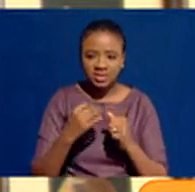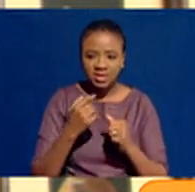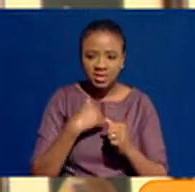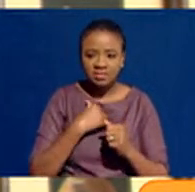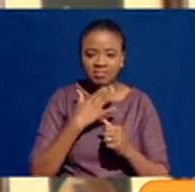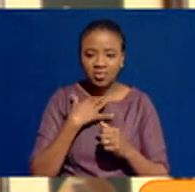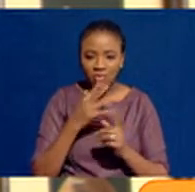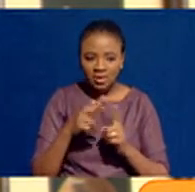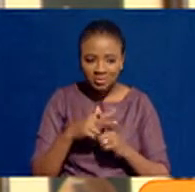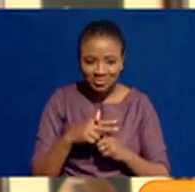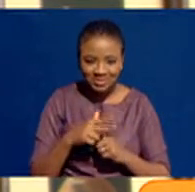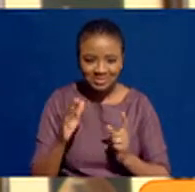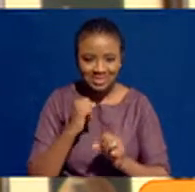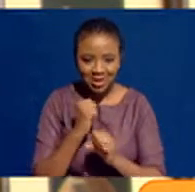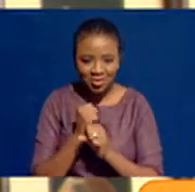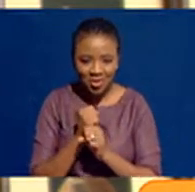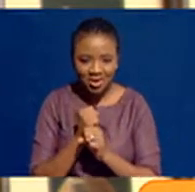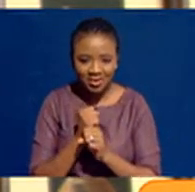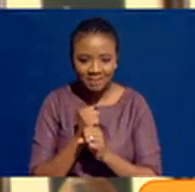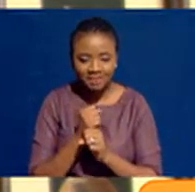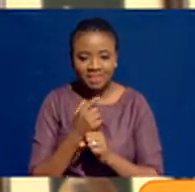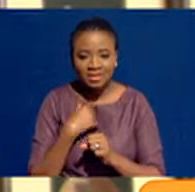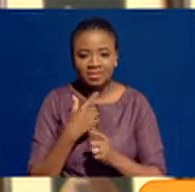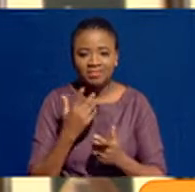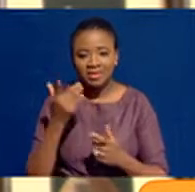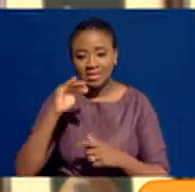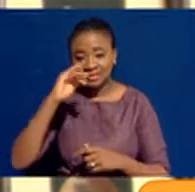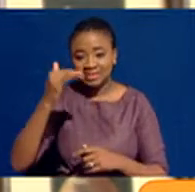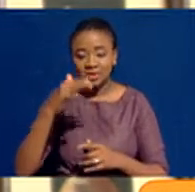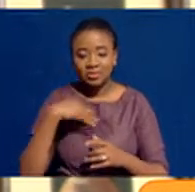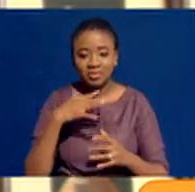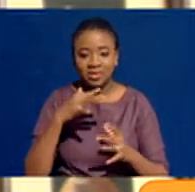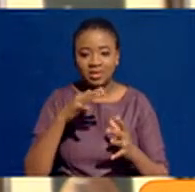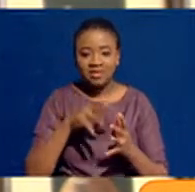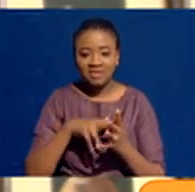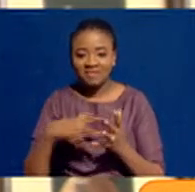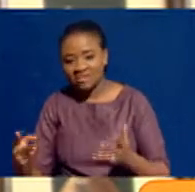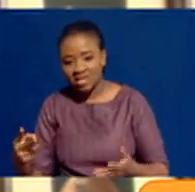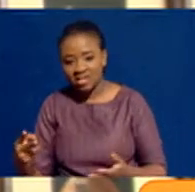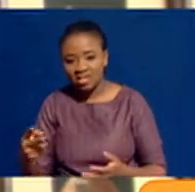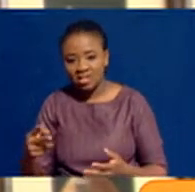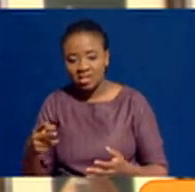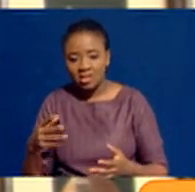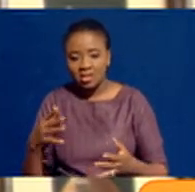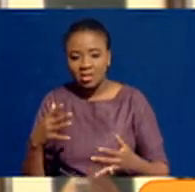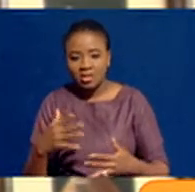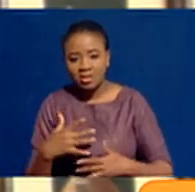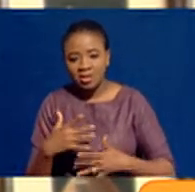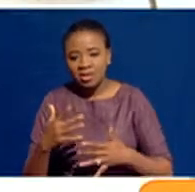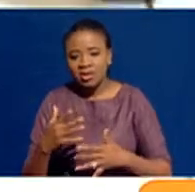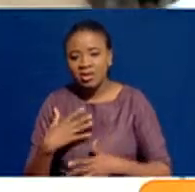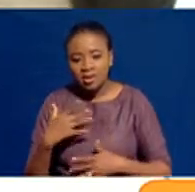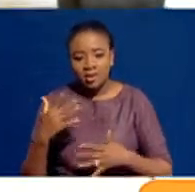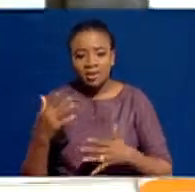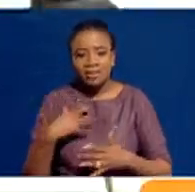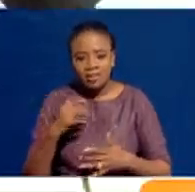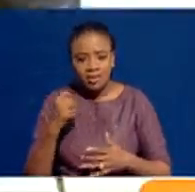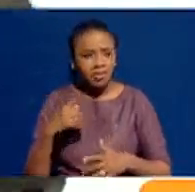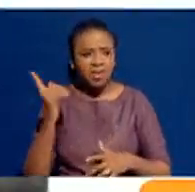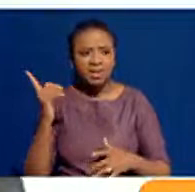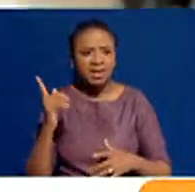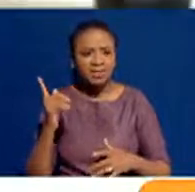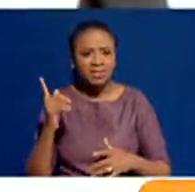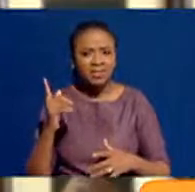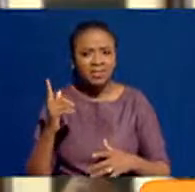start work, I collapsed in town, CBD. And I remember waking up in the